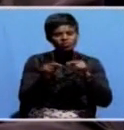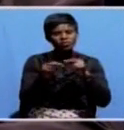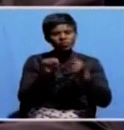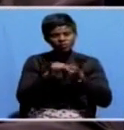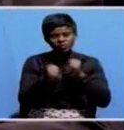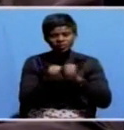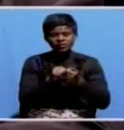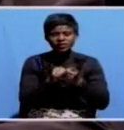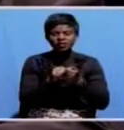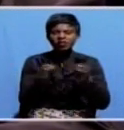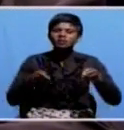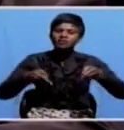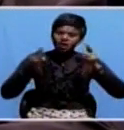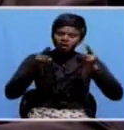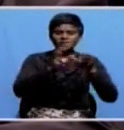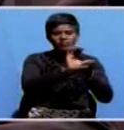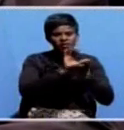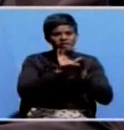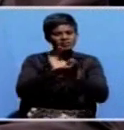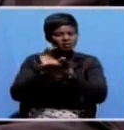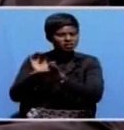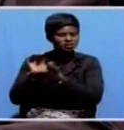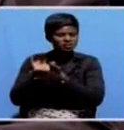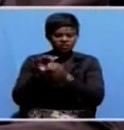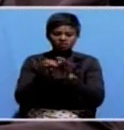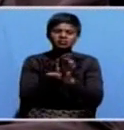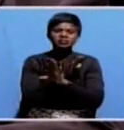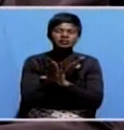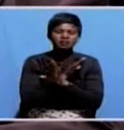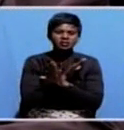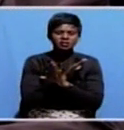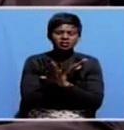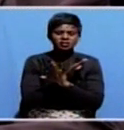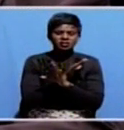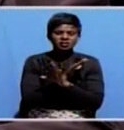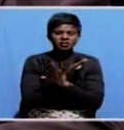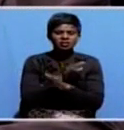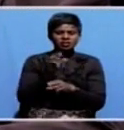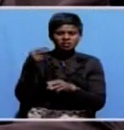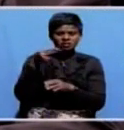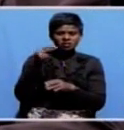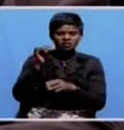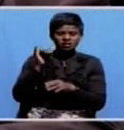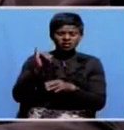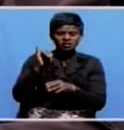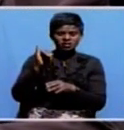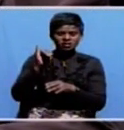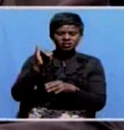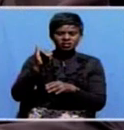high indebtedness in Zambia, and how EPIC came about